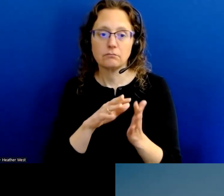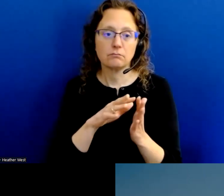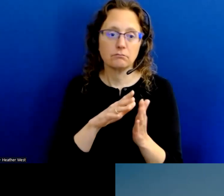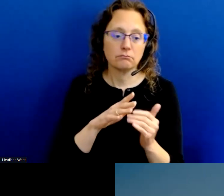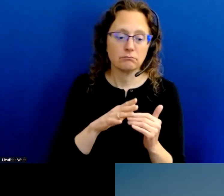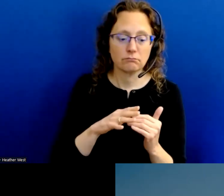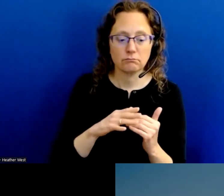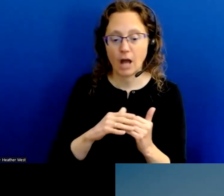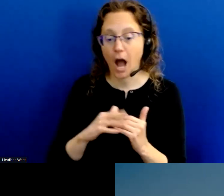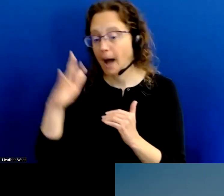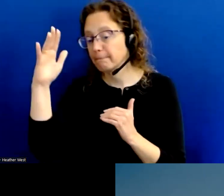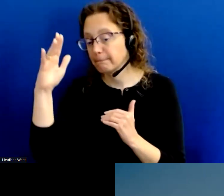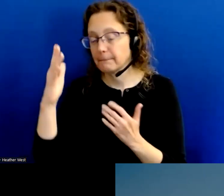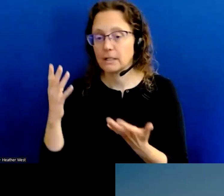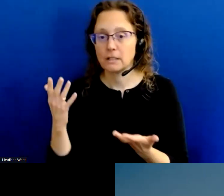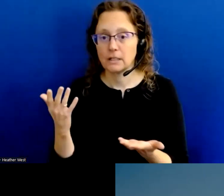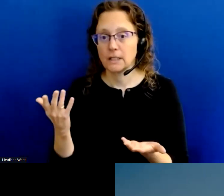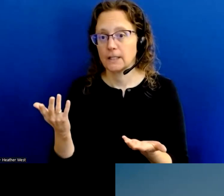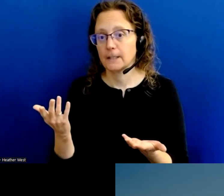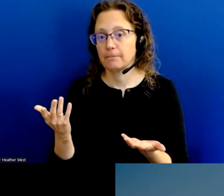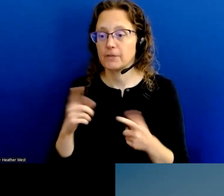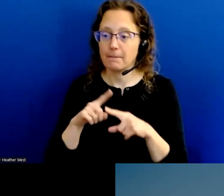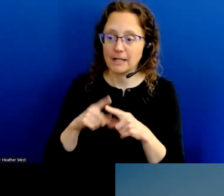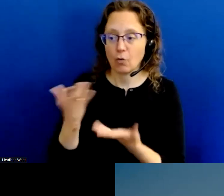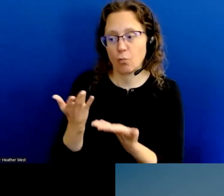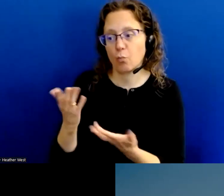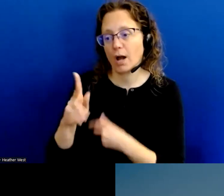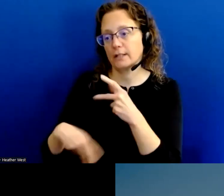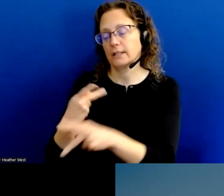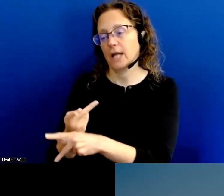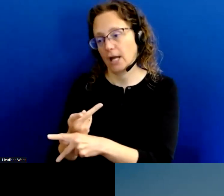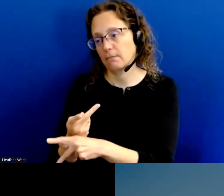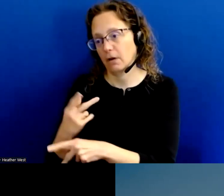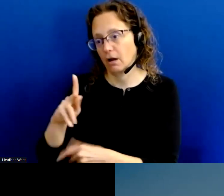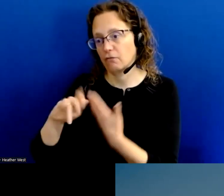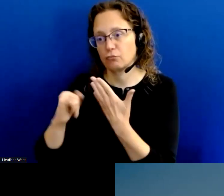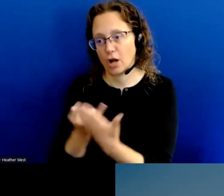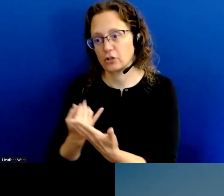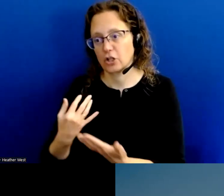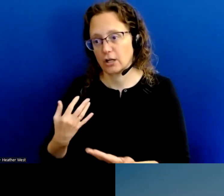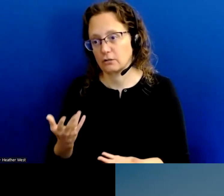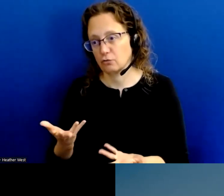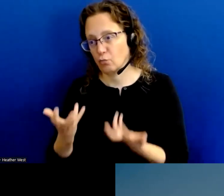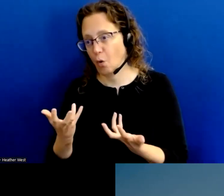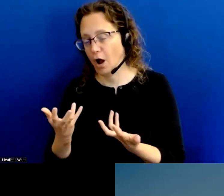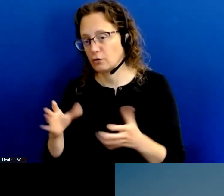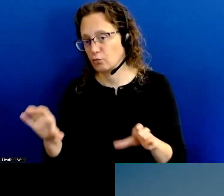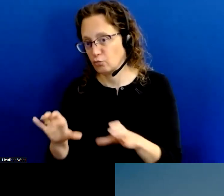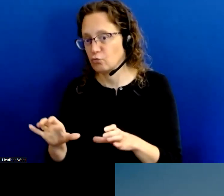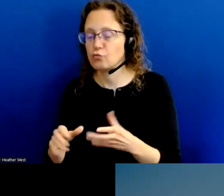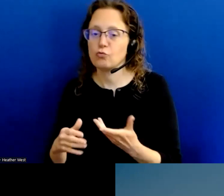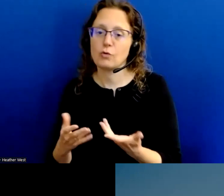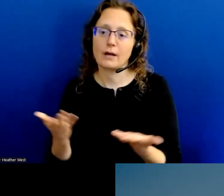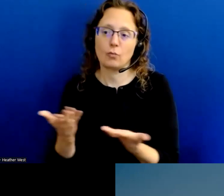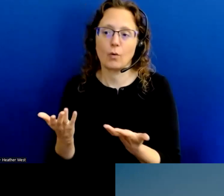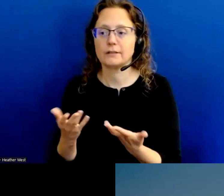there, depending on, the type of project you're applying for and your proposed scope for the